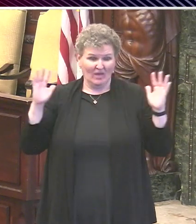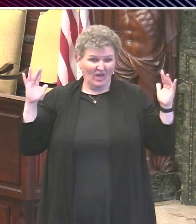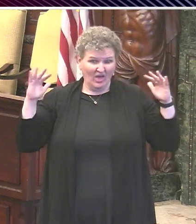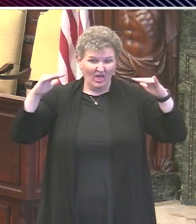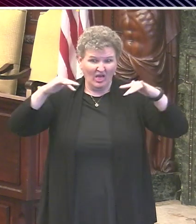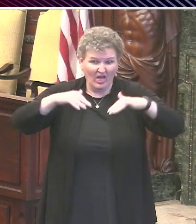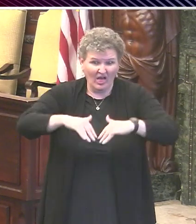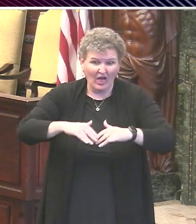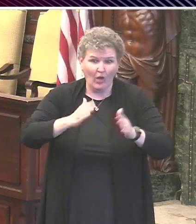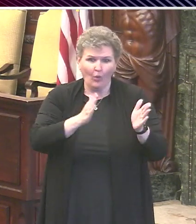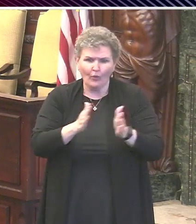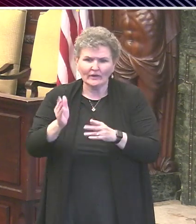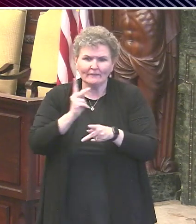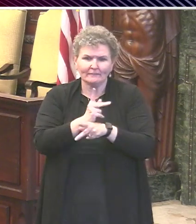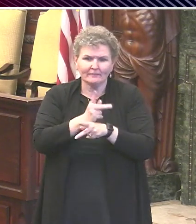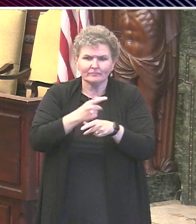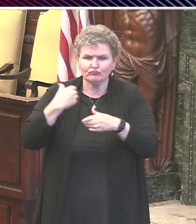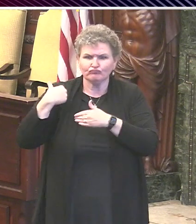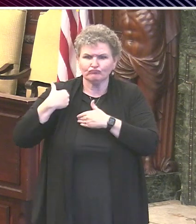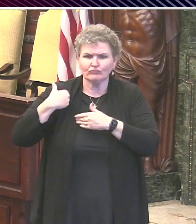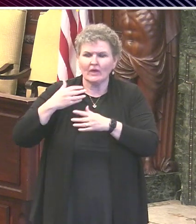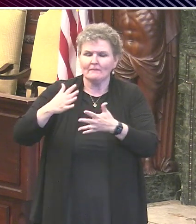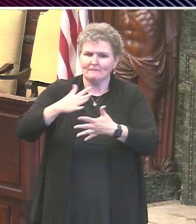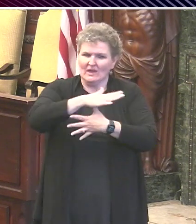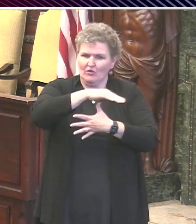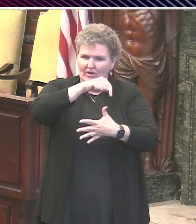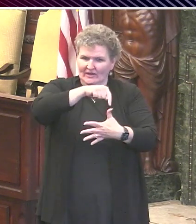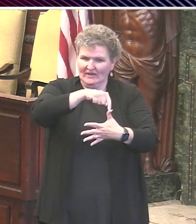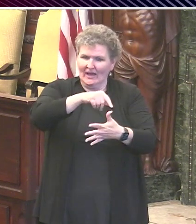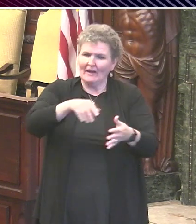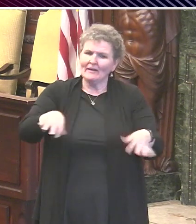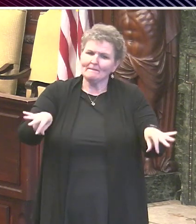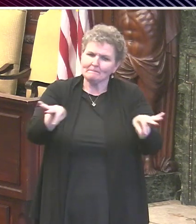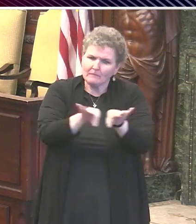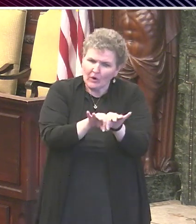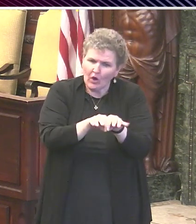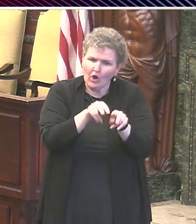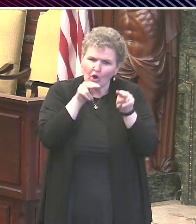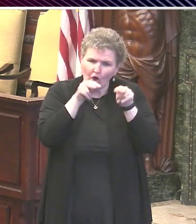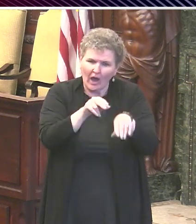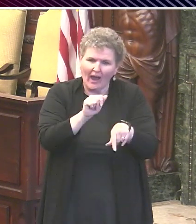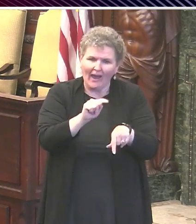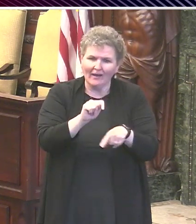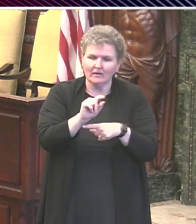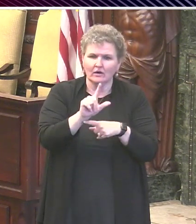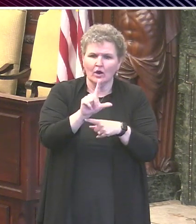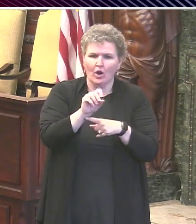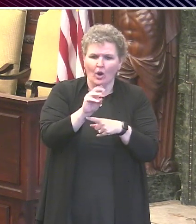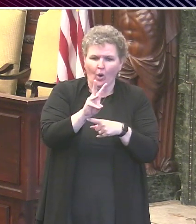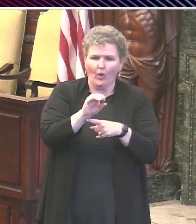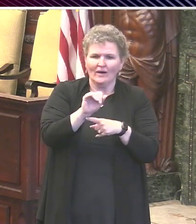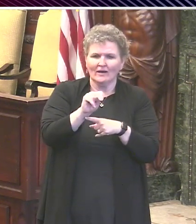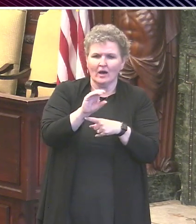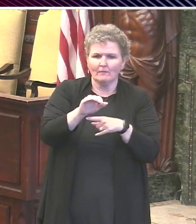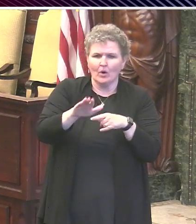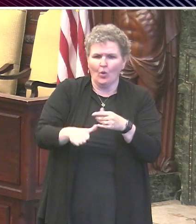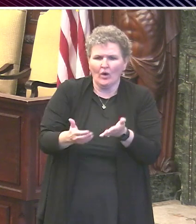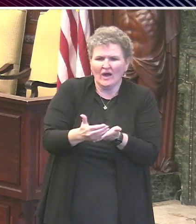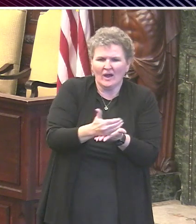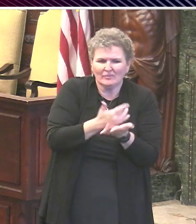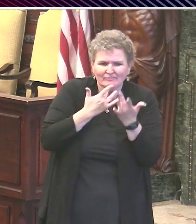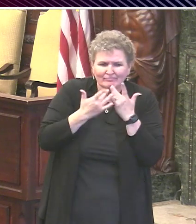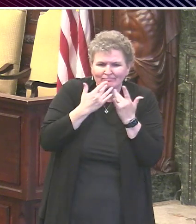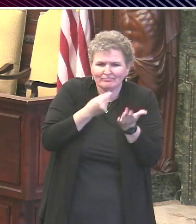encampment that their one primary demand is permanent low-income affordable housing in the city, and specifically using vacant PHA properties. Is